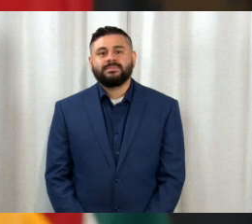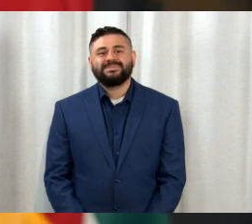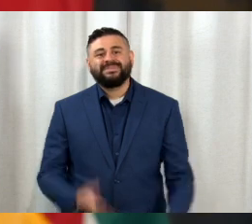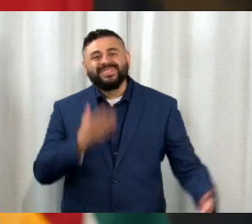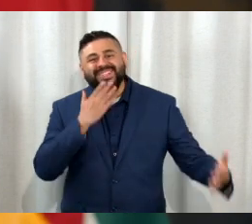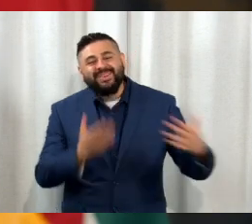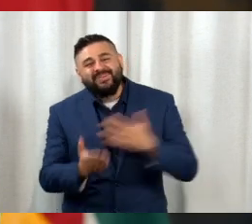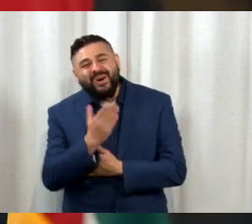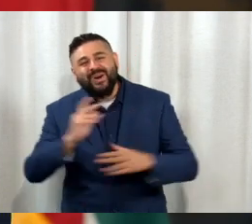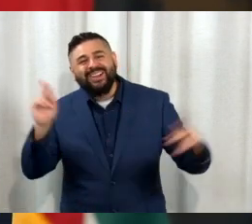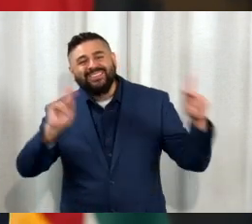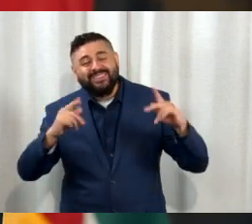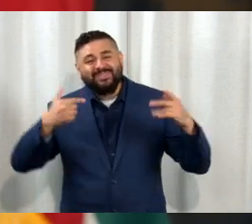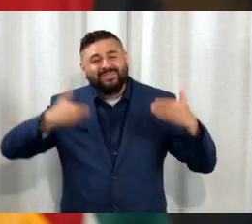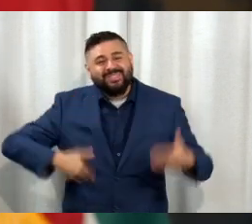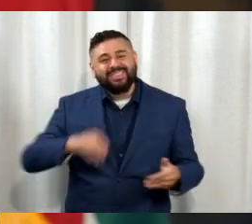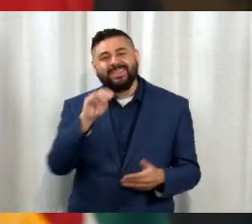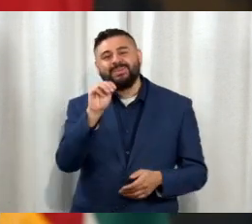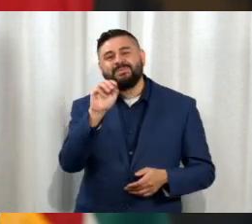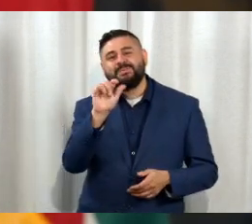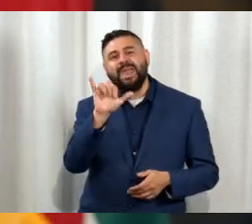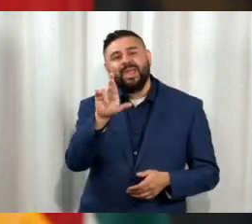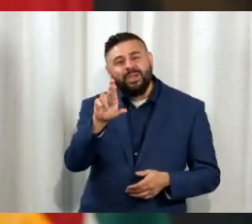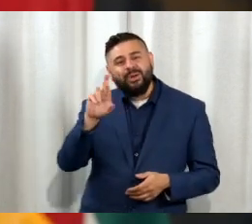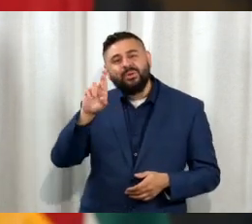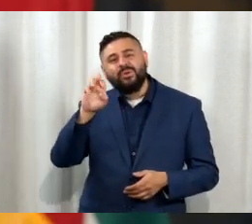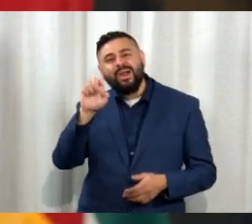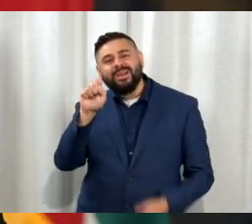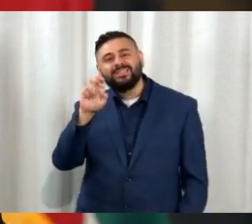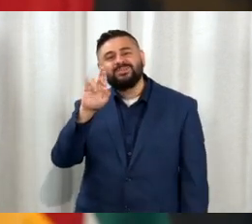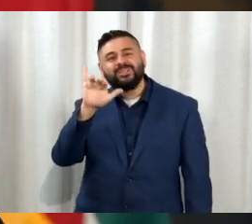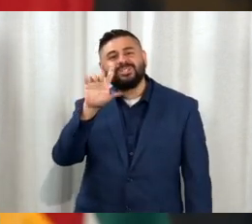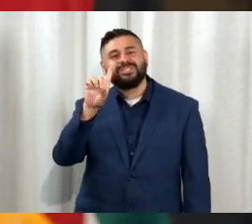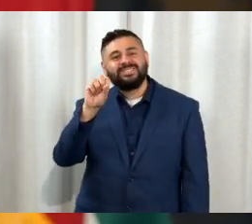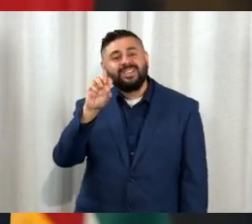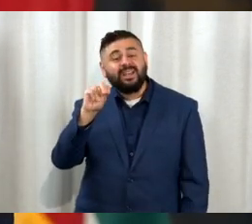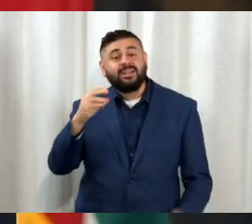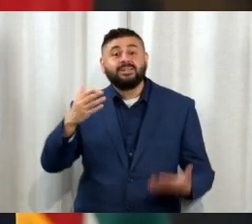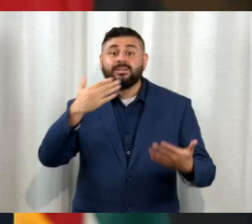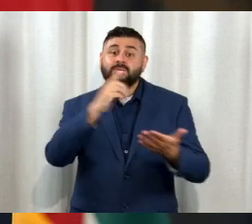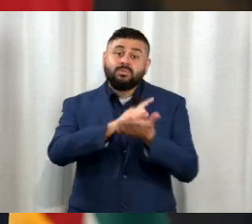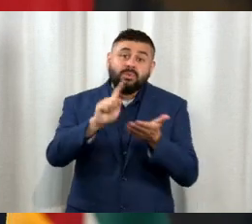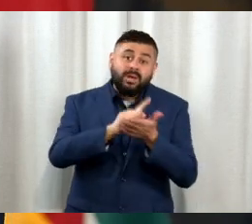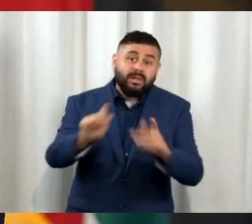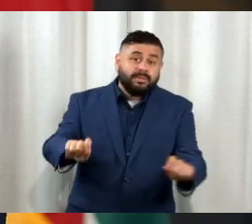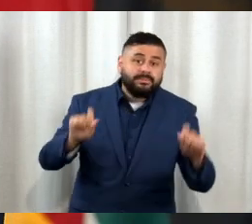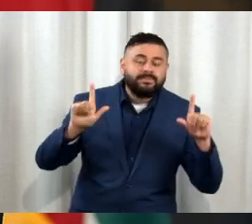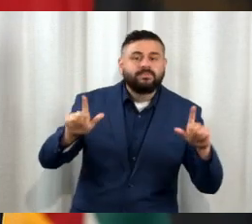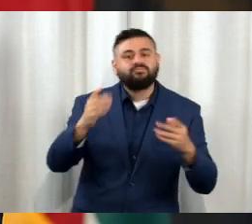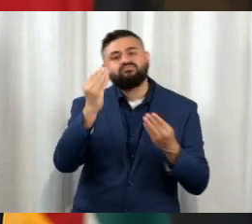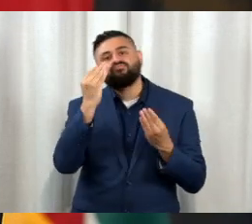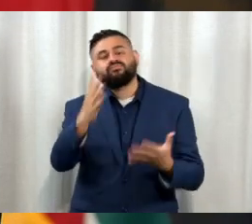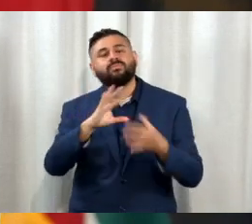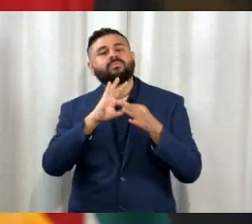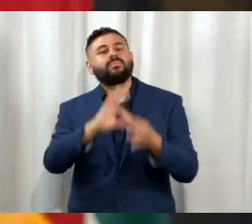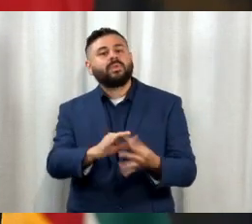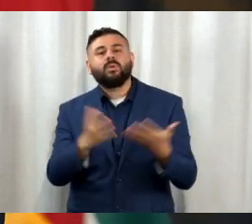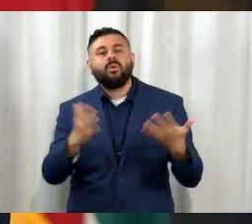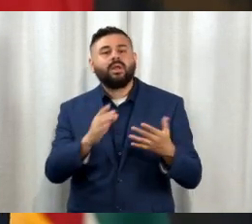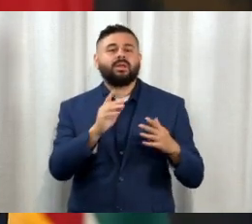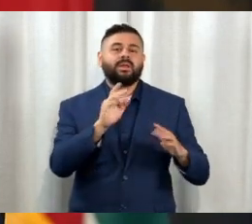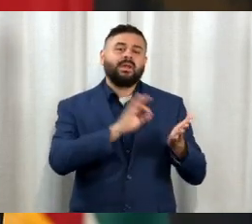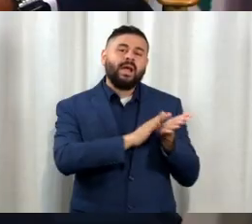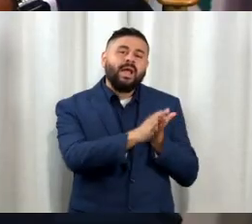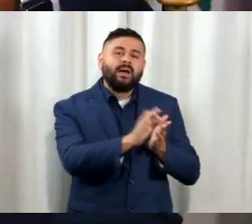Good morning, folks. I'm Long Beach Mayor Rex Richardson. Thanks for joining us for our weekly live stream where we provide updates on our local